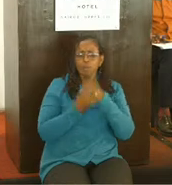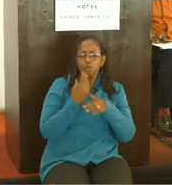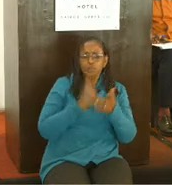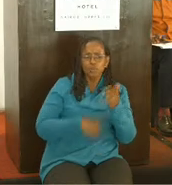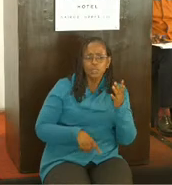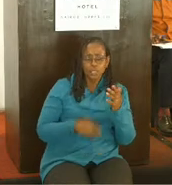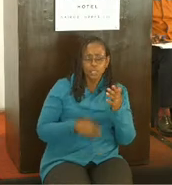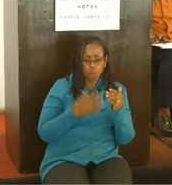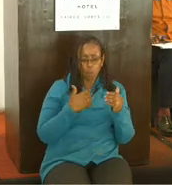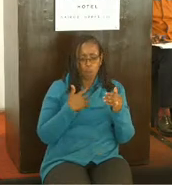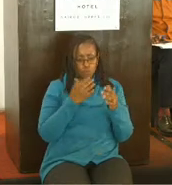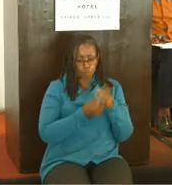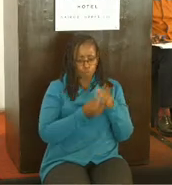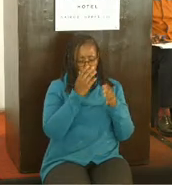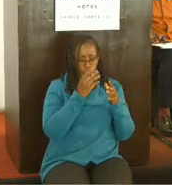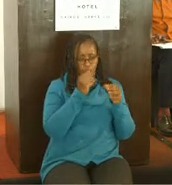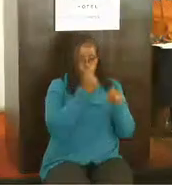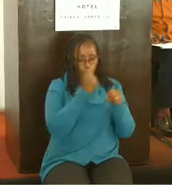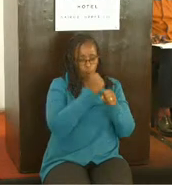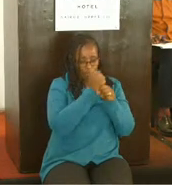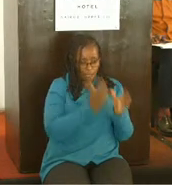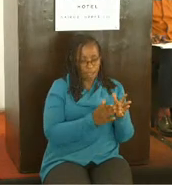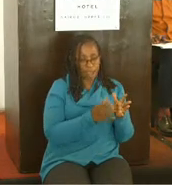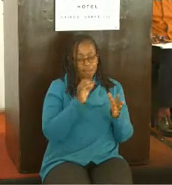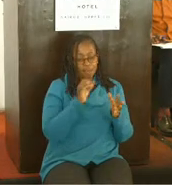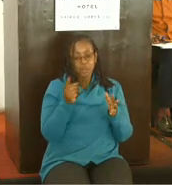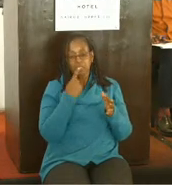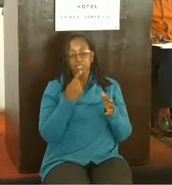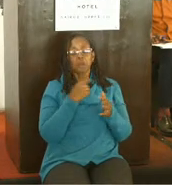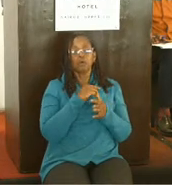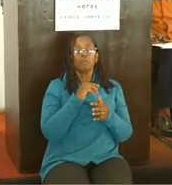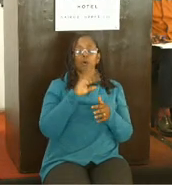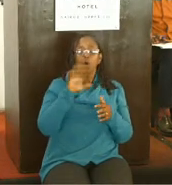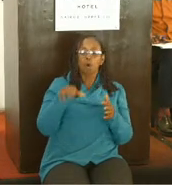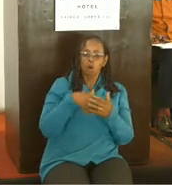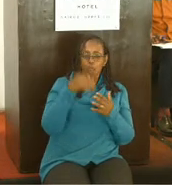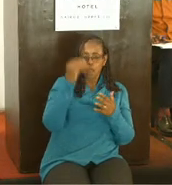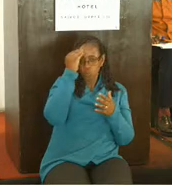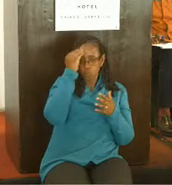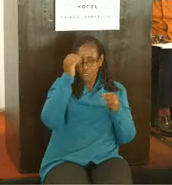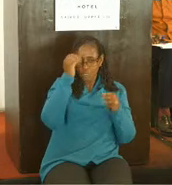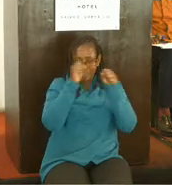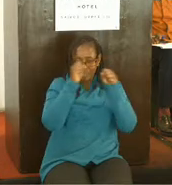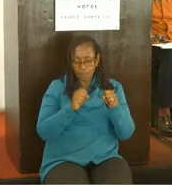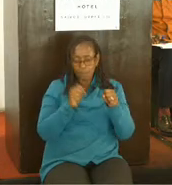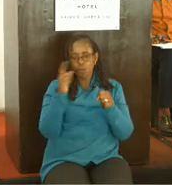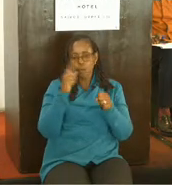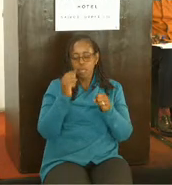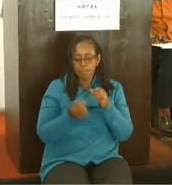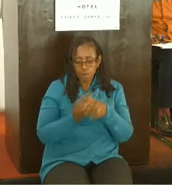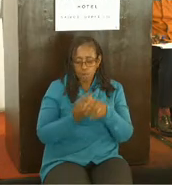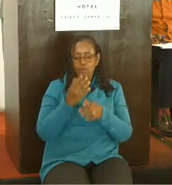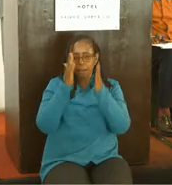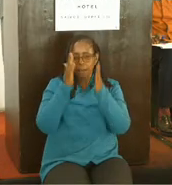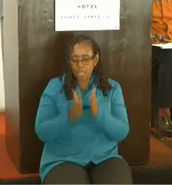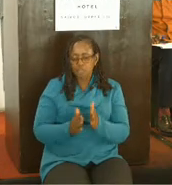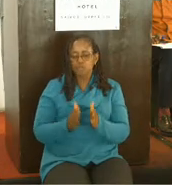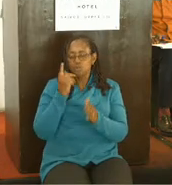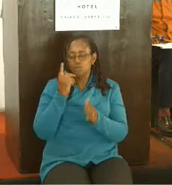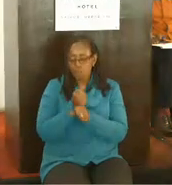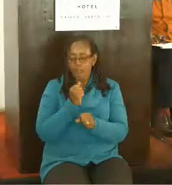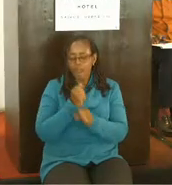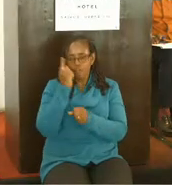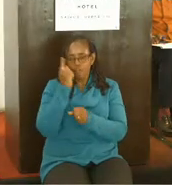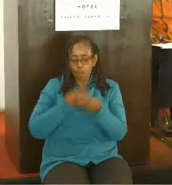we want to produce a Waka if we are saying all our education system is about producing a Waka for the